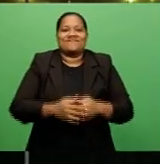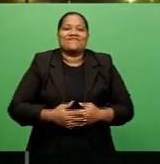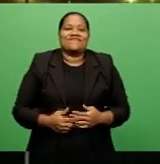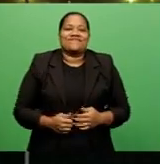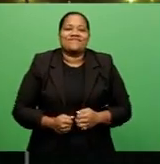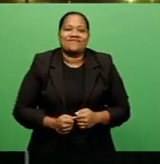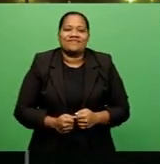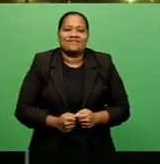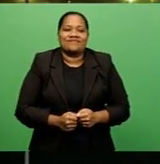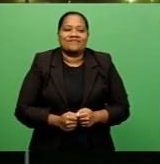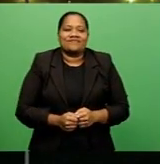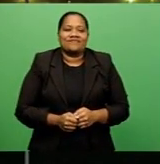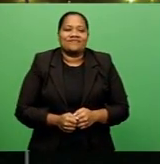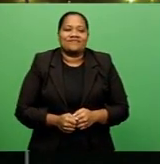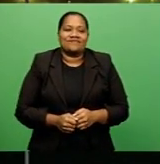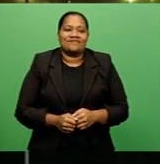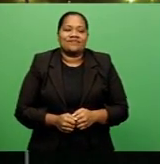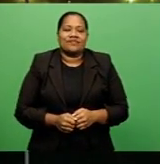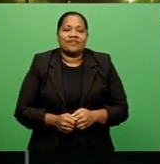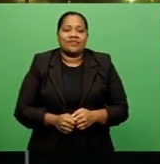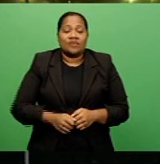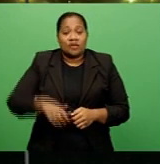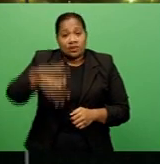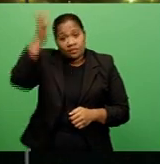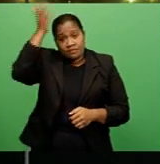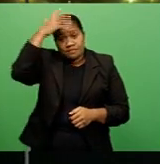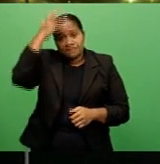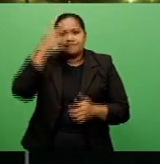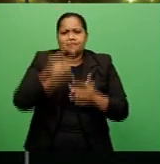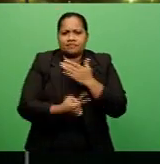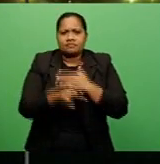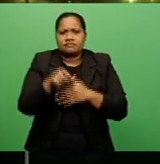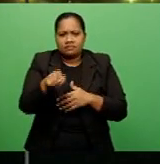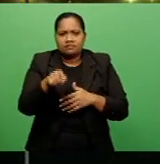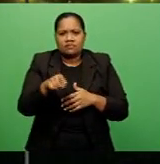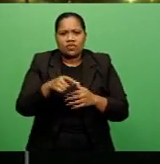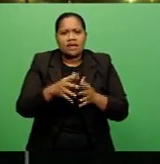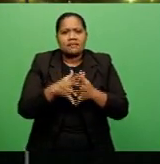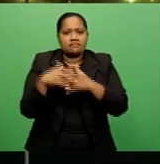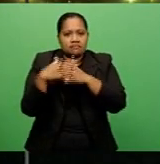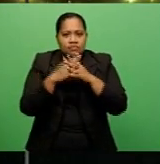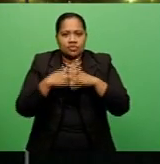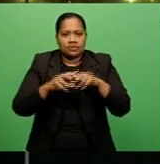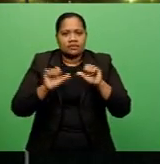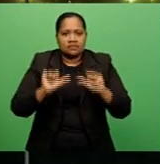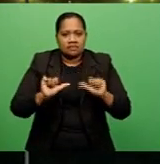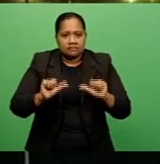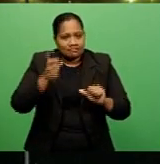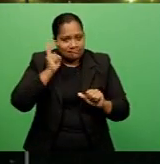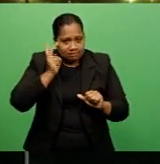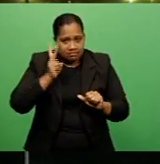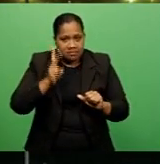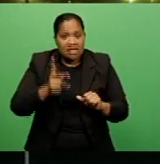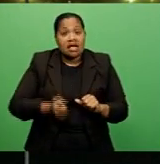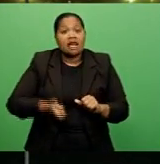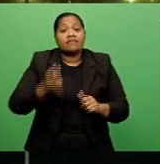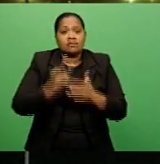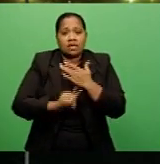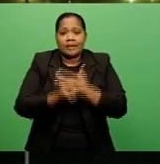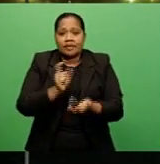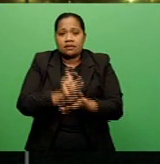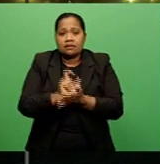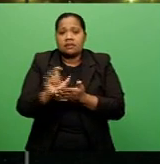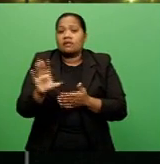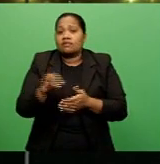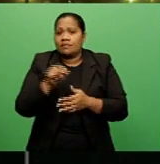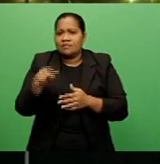News. Donald Trump is eligible to run for the American presidency again after he was cleared from inciting